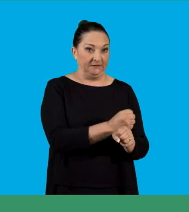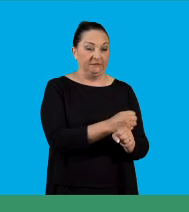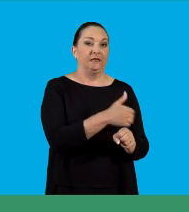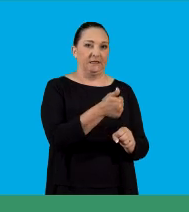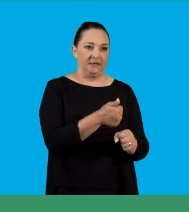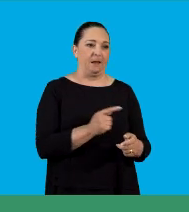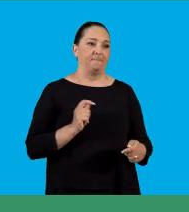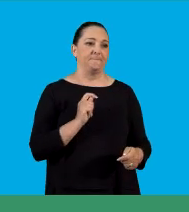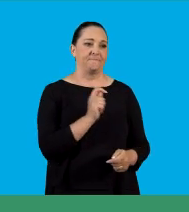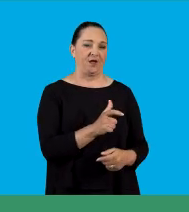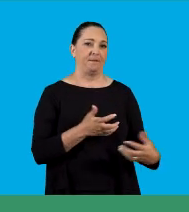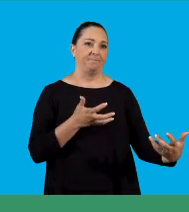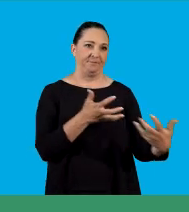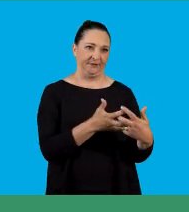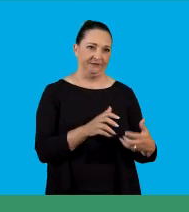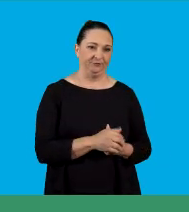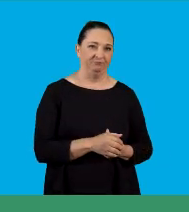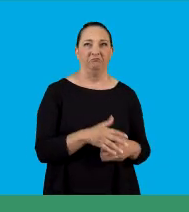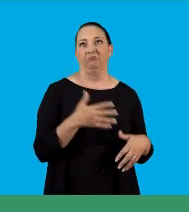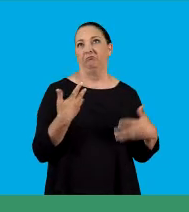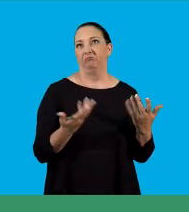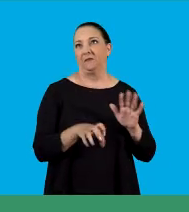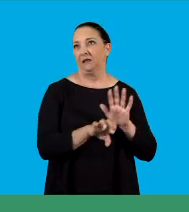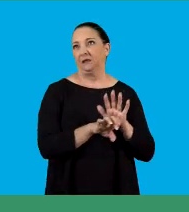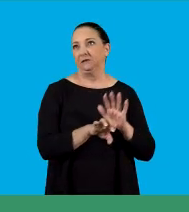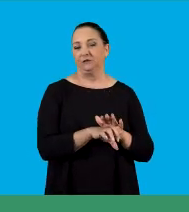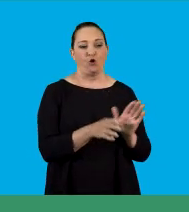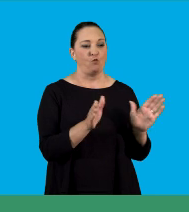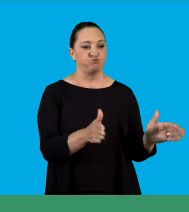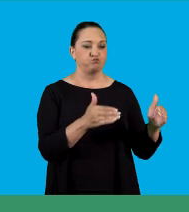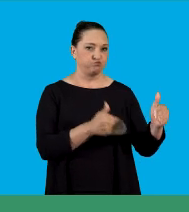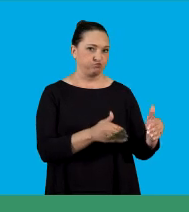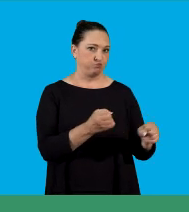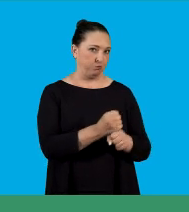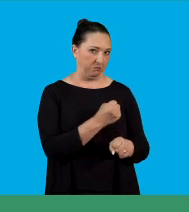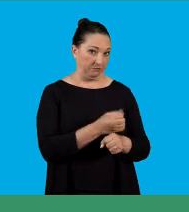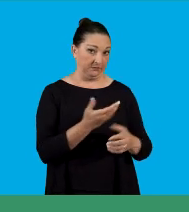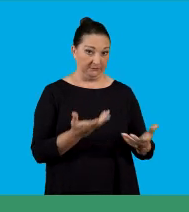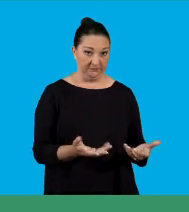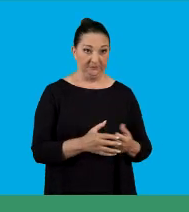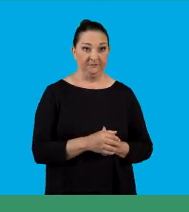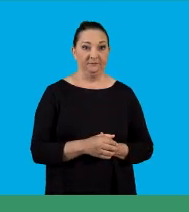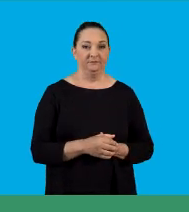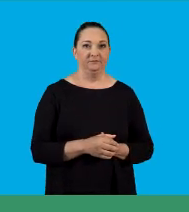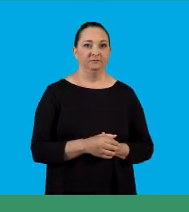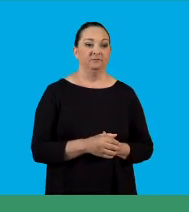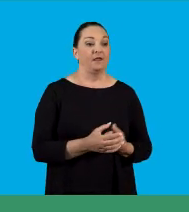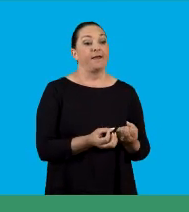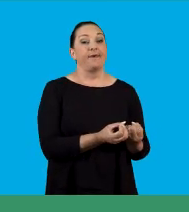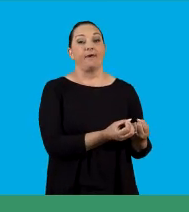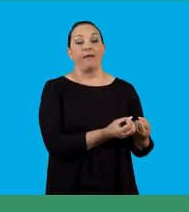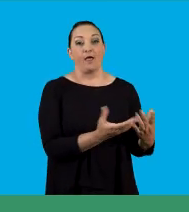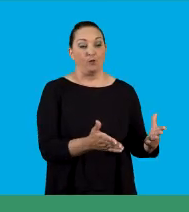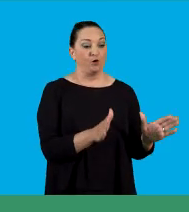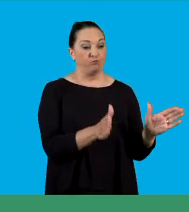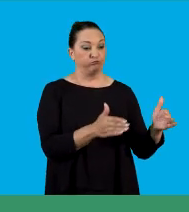produced? So let's say we are producing what? Let's say boxes maybe. So you're going to be paid according to the number